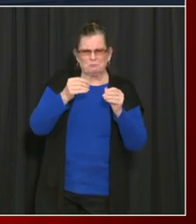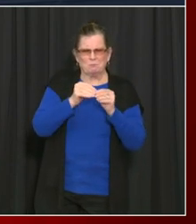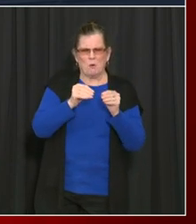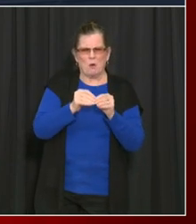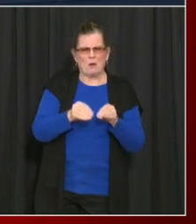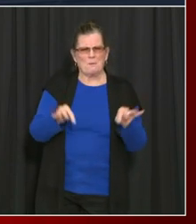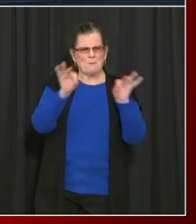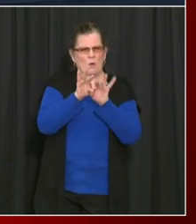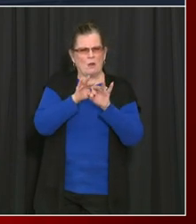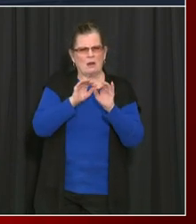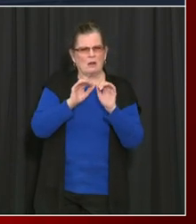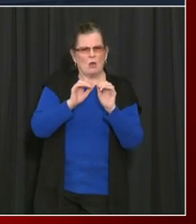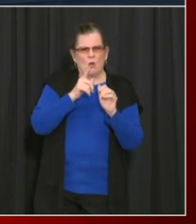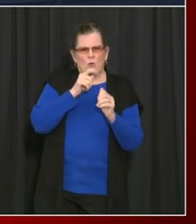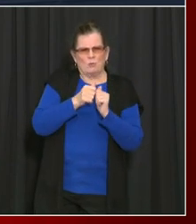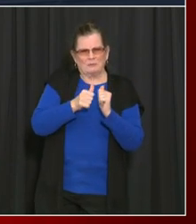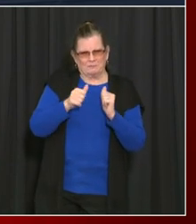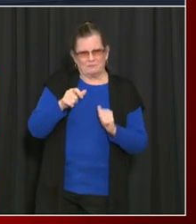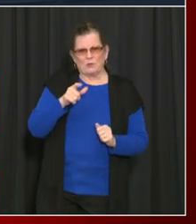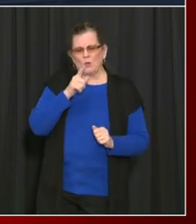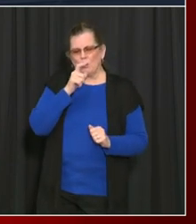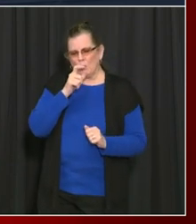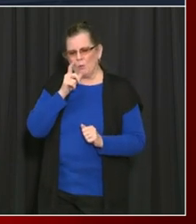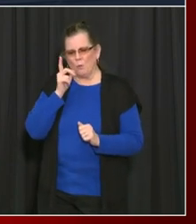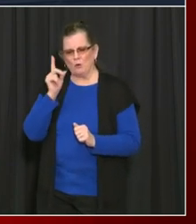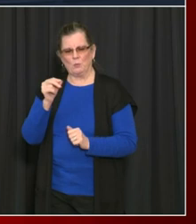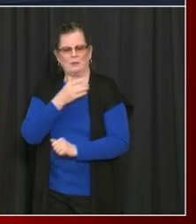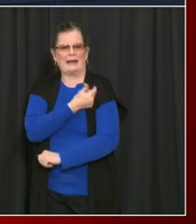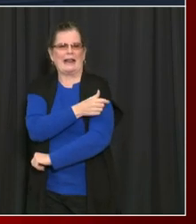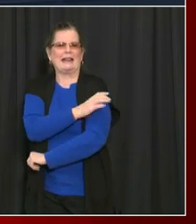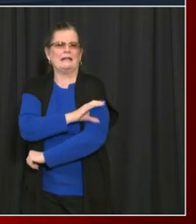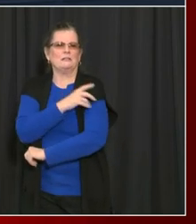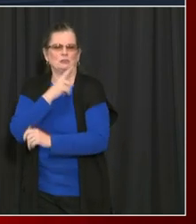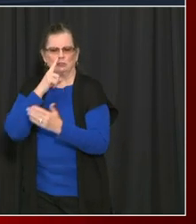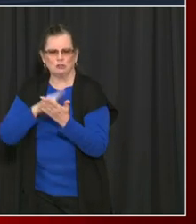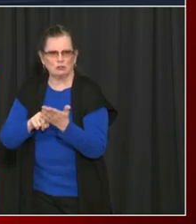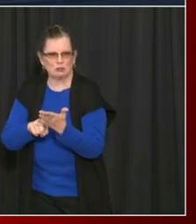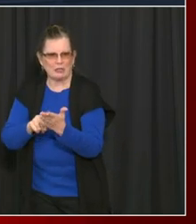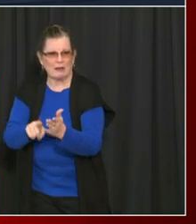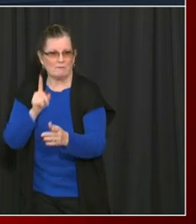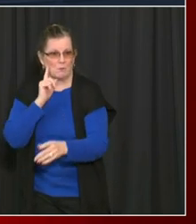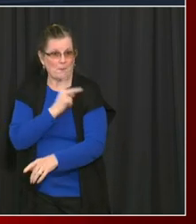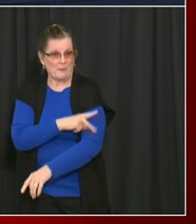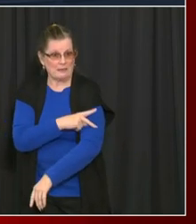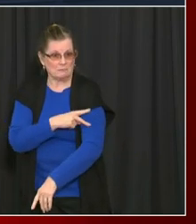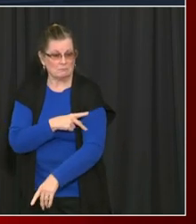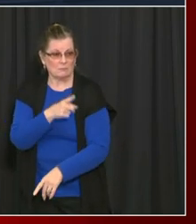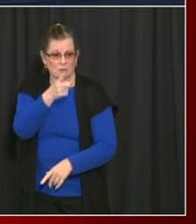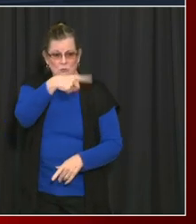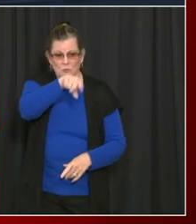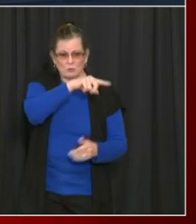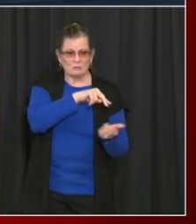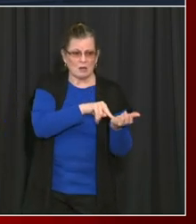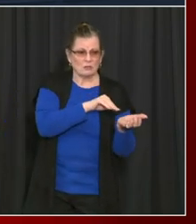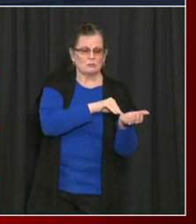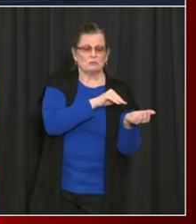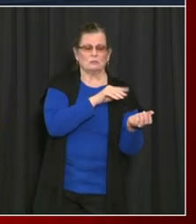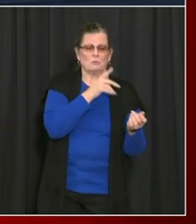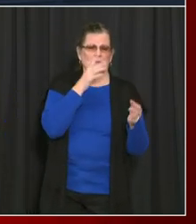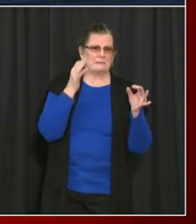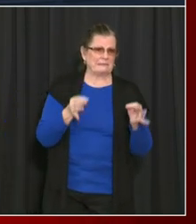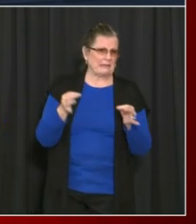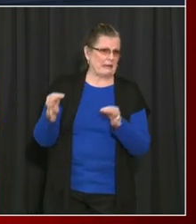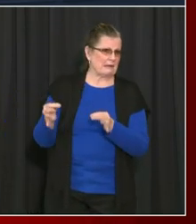professional who is doing the clinical assessment of the patient to make that determination. The guidance that